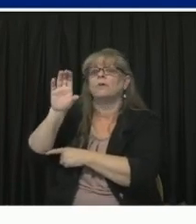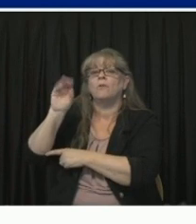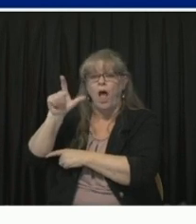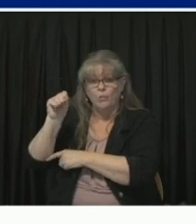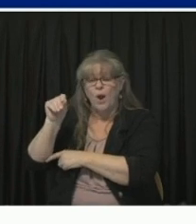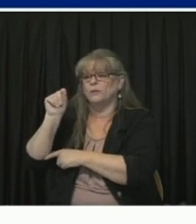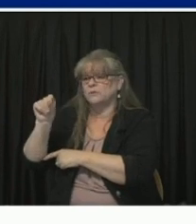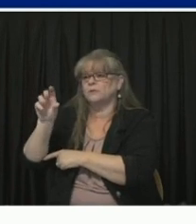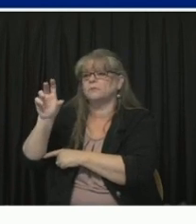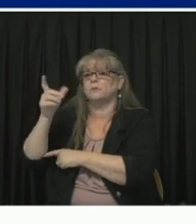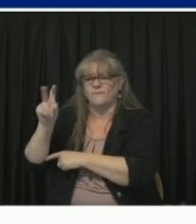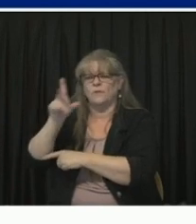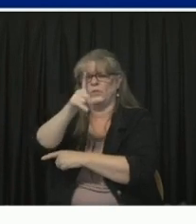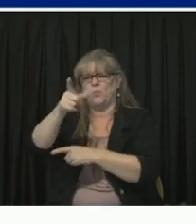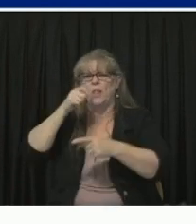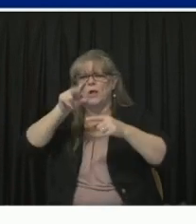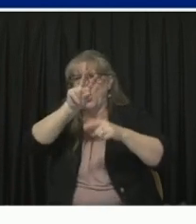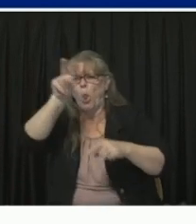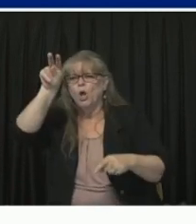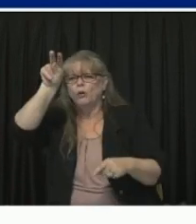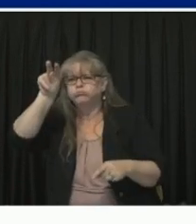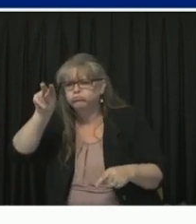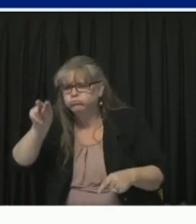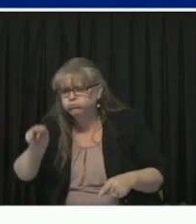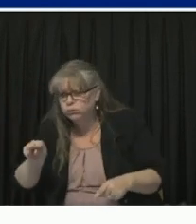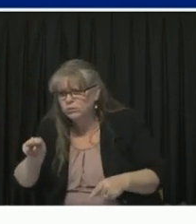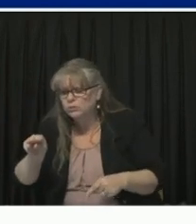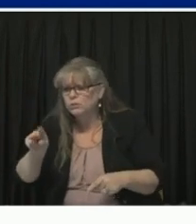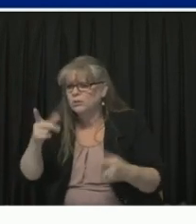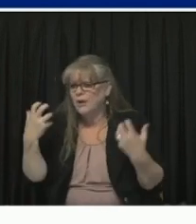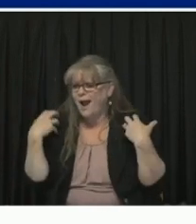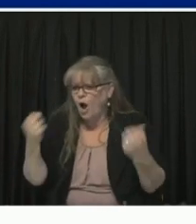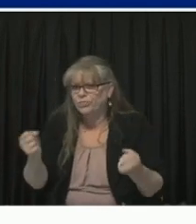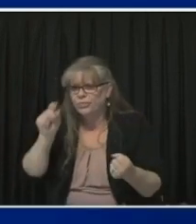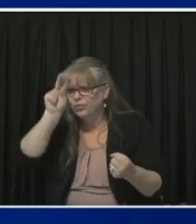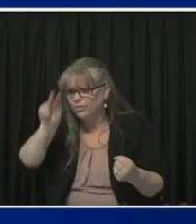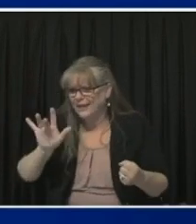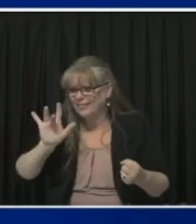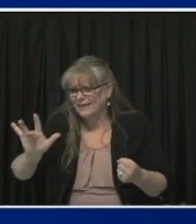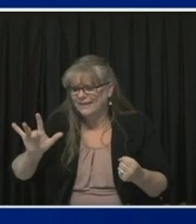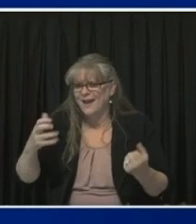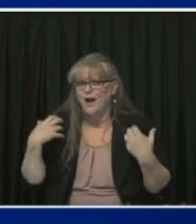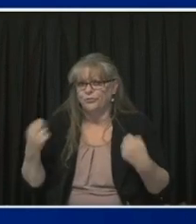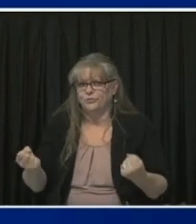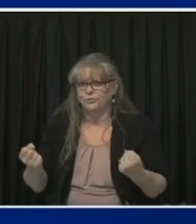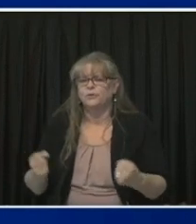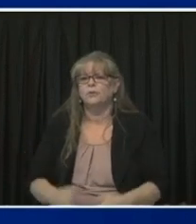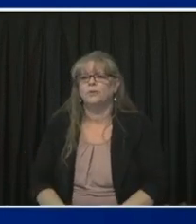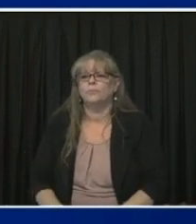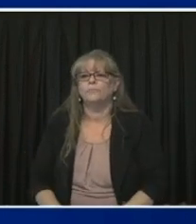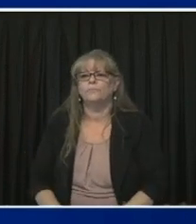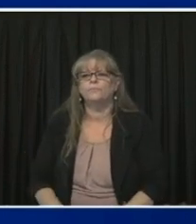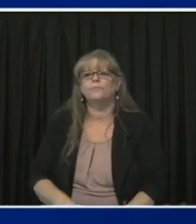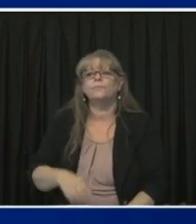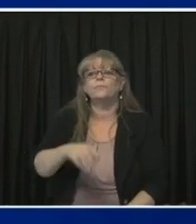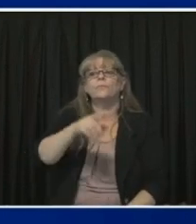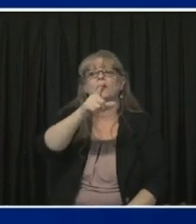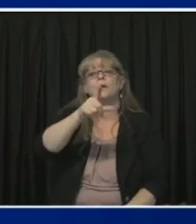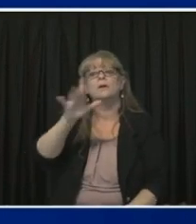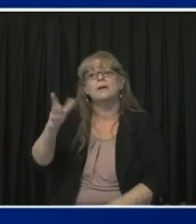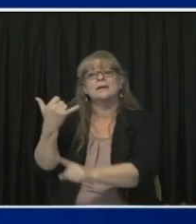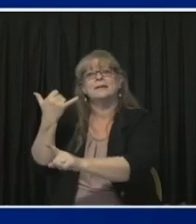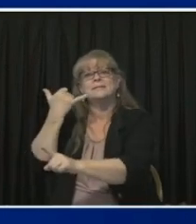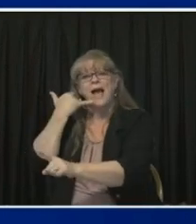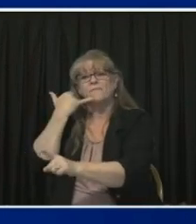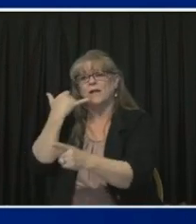know we also wanted to share some additional news today. Technology like Patel and telehealth are useful tools, but there's really